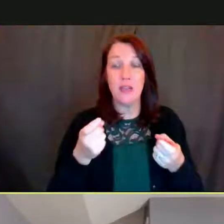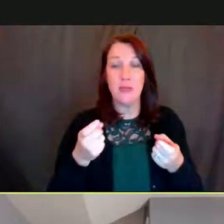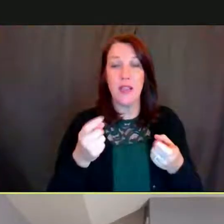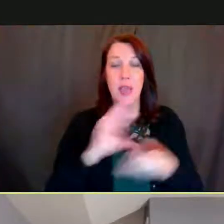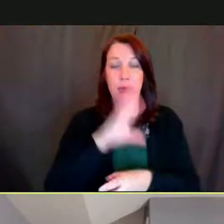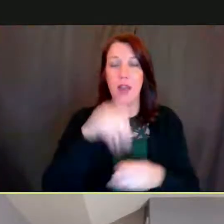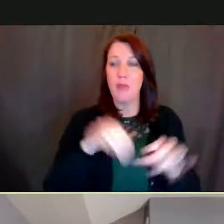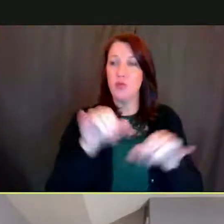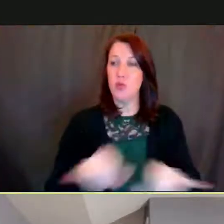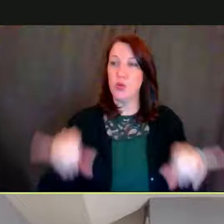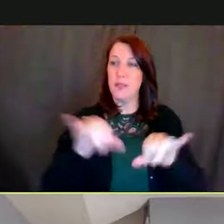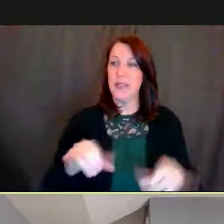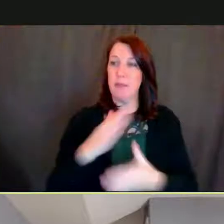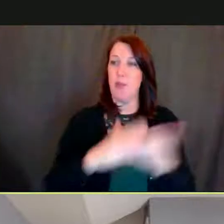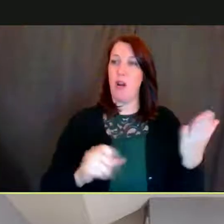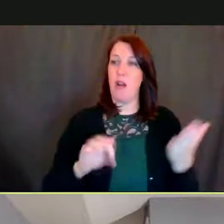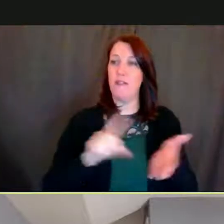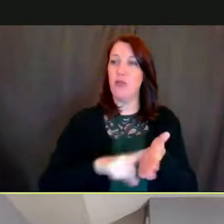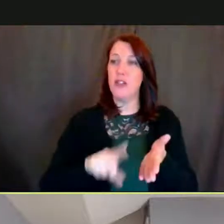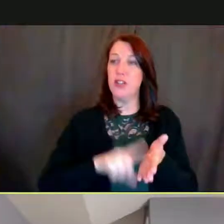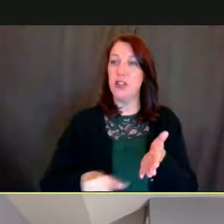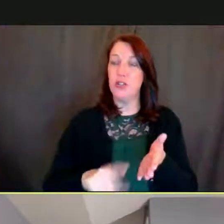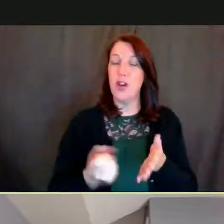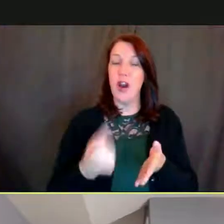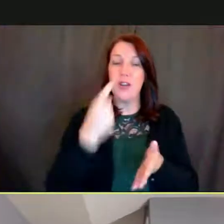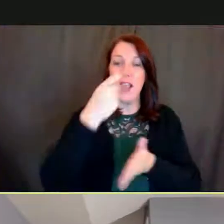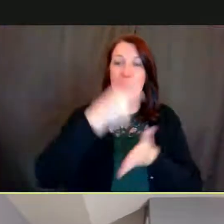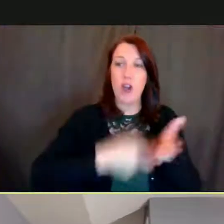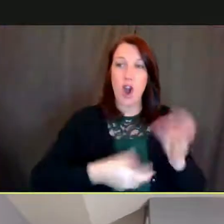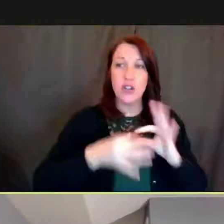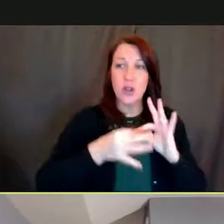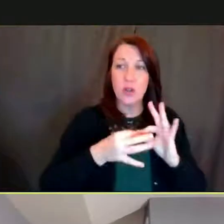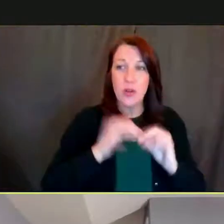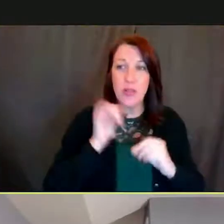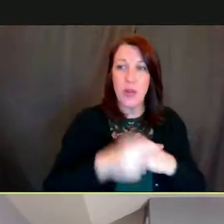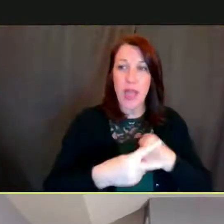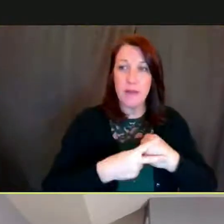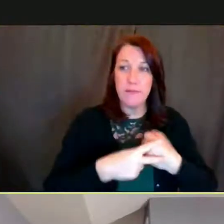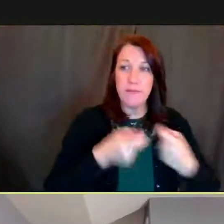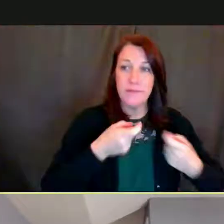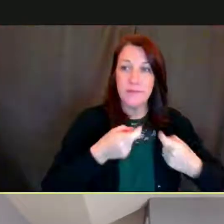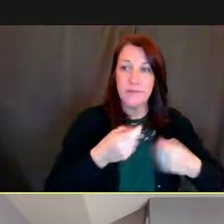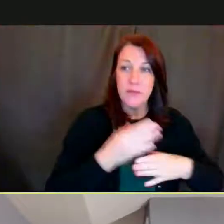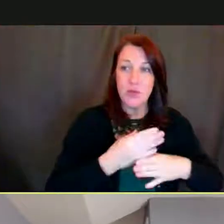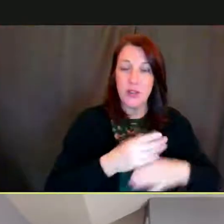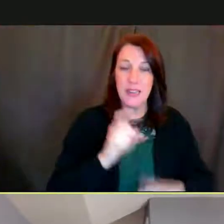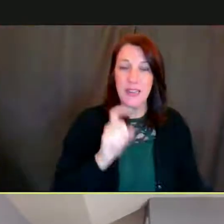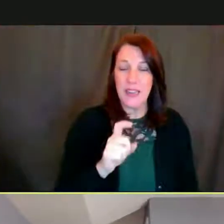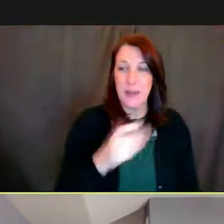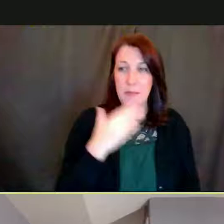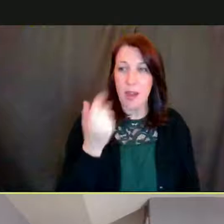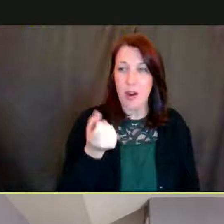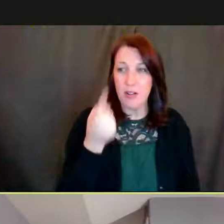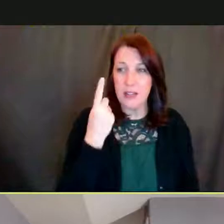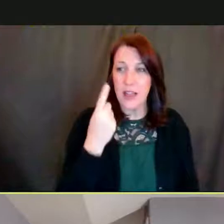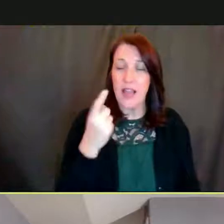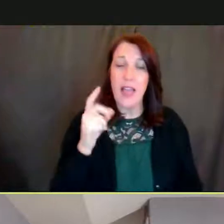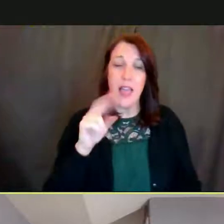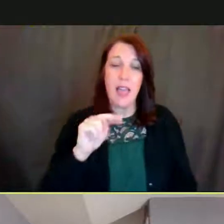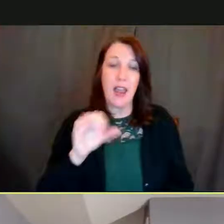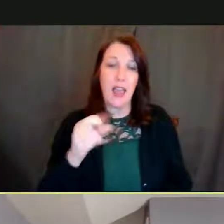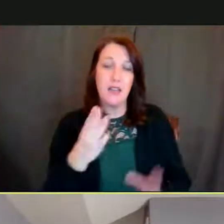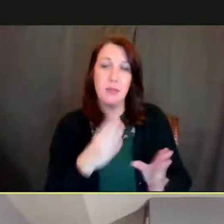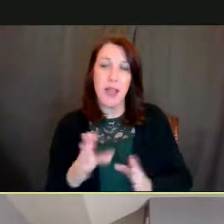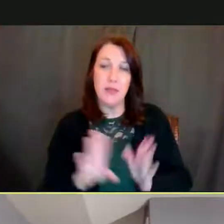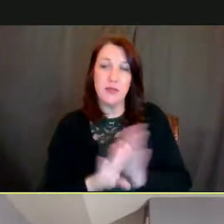part of research, I think understanding the costs associated with that management and sharing will be needed. And NIH plans to develop resources to sort of